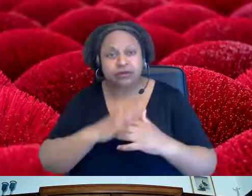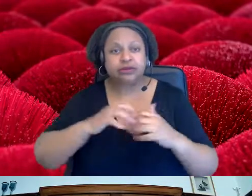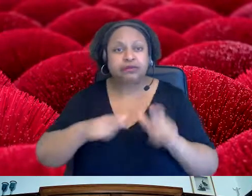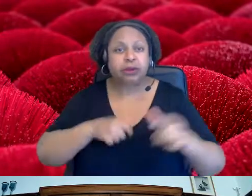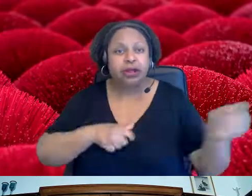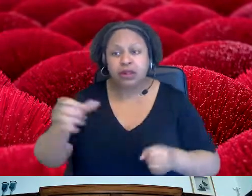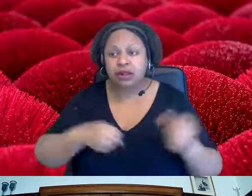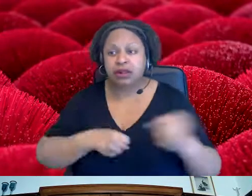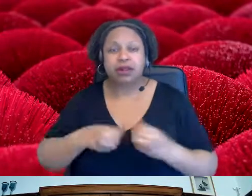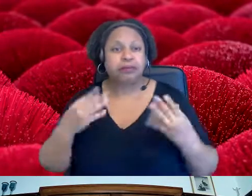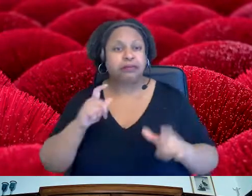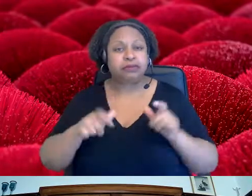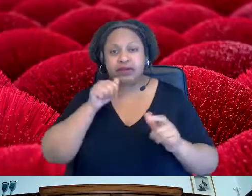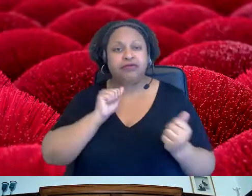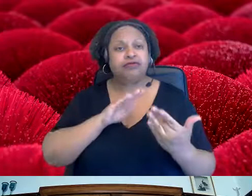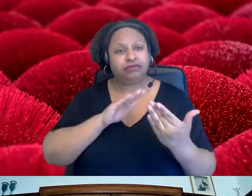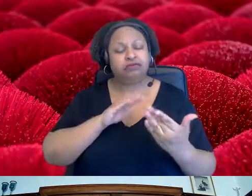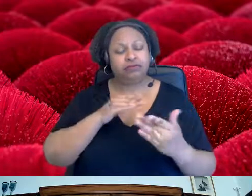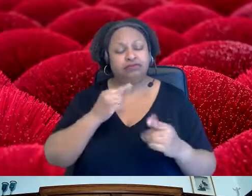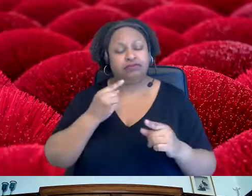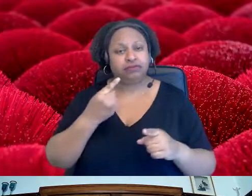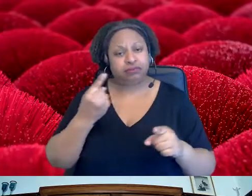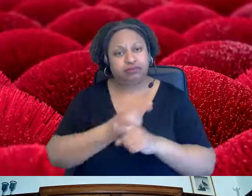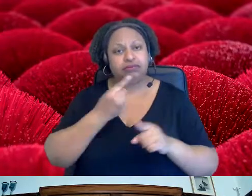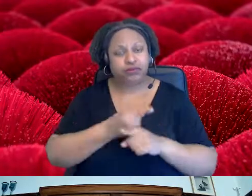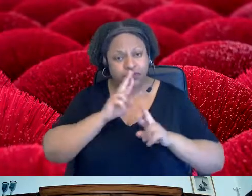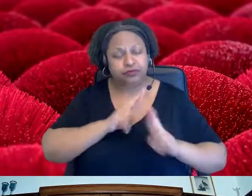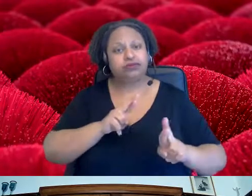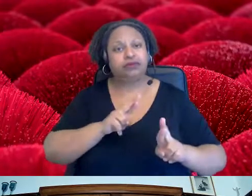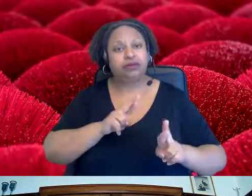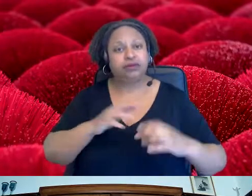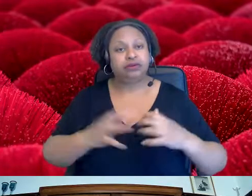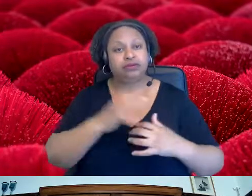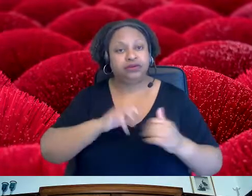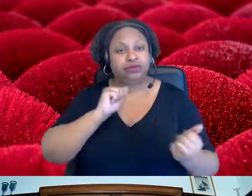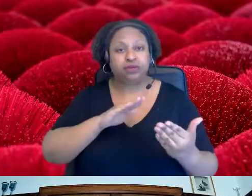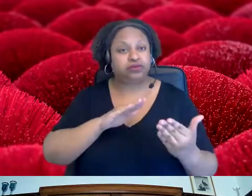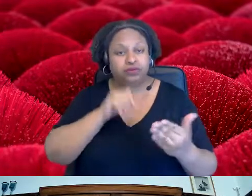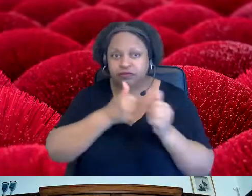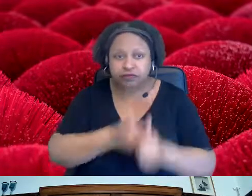were not followed and people were upset and rightly so. So I think, you know,